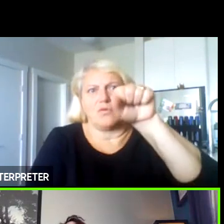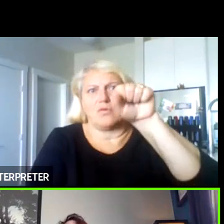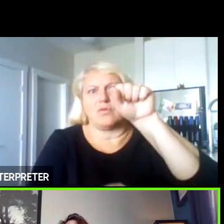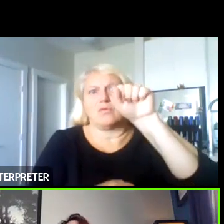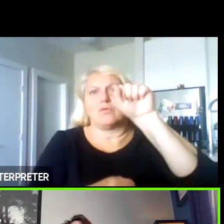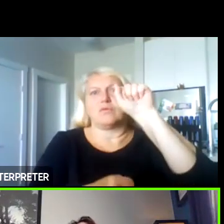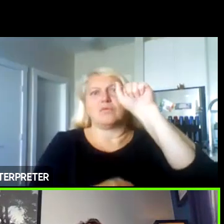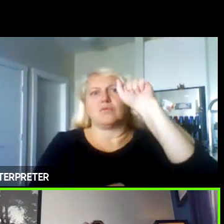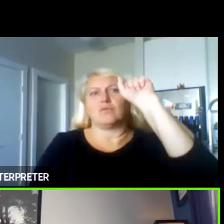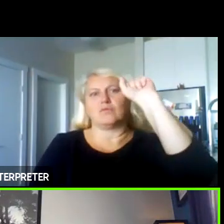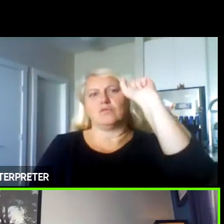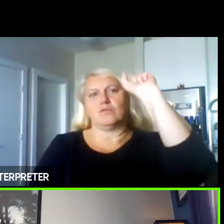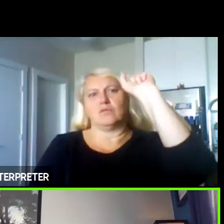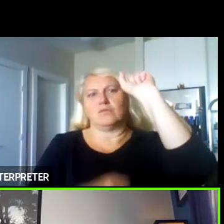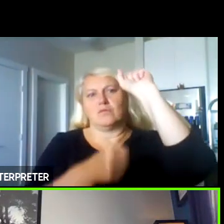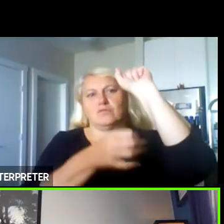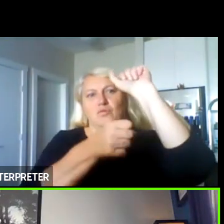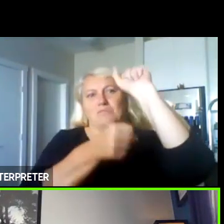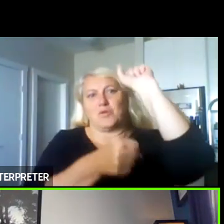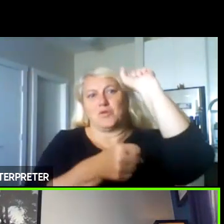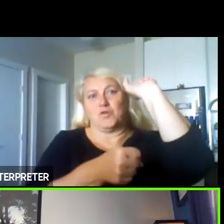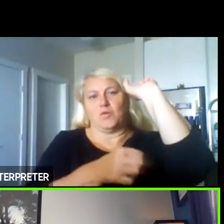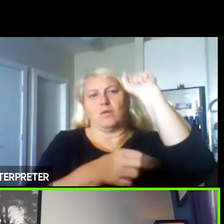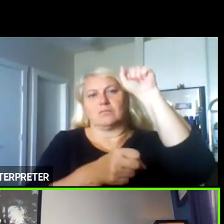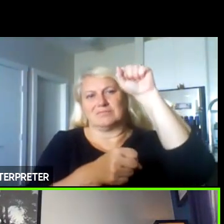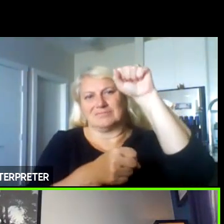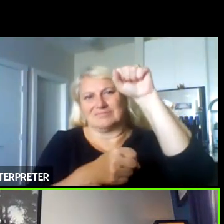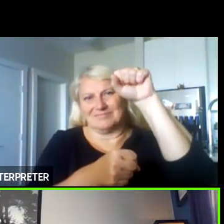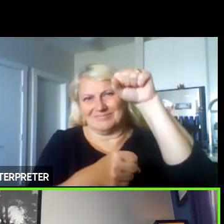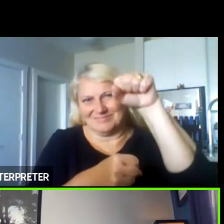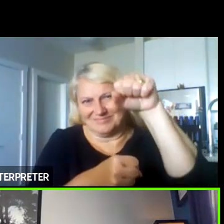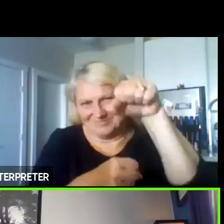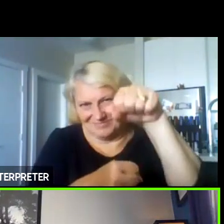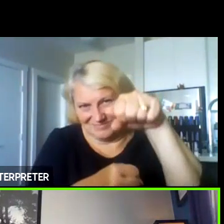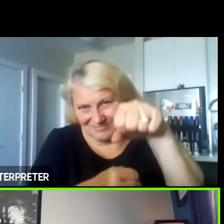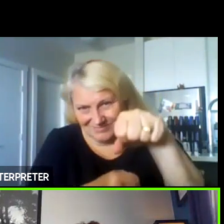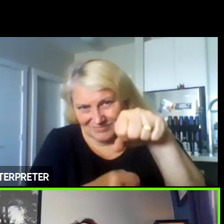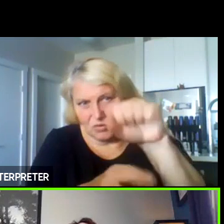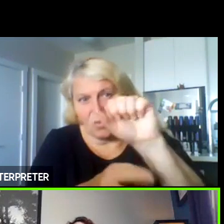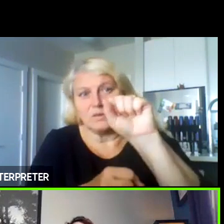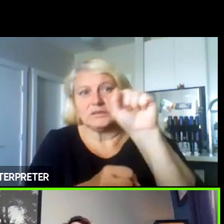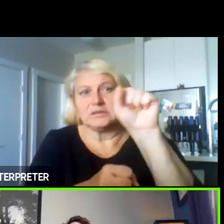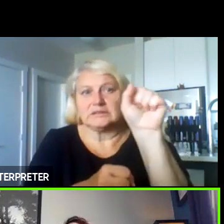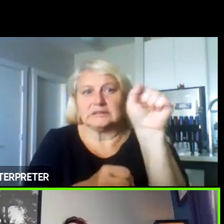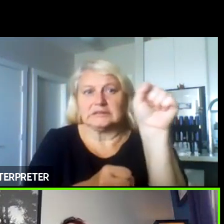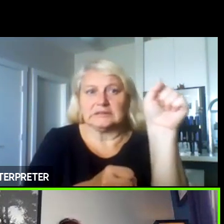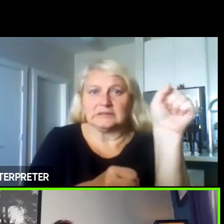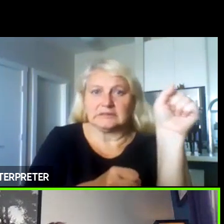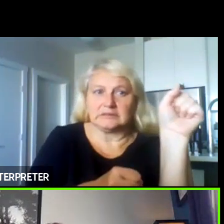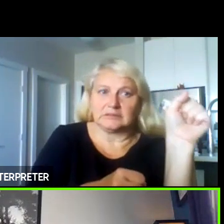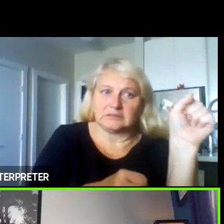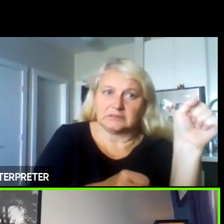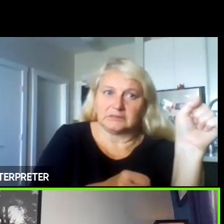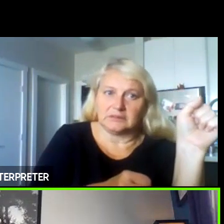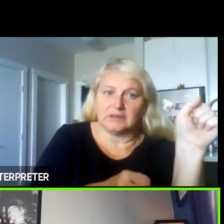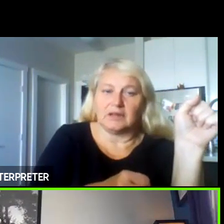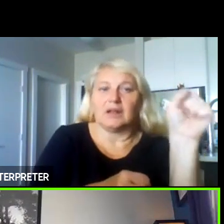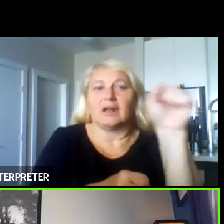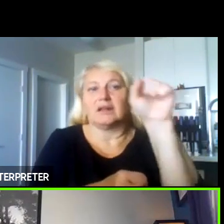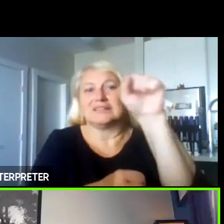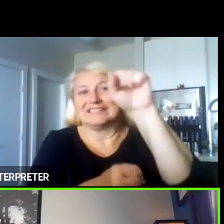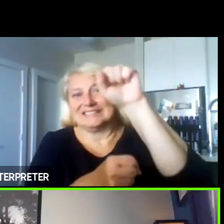further apart. Our head and tail can come closer together in the side space and further